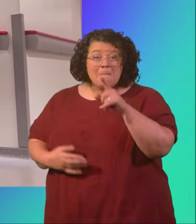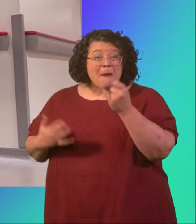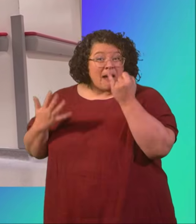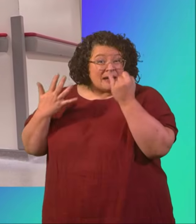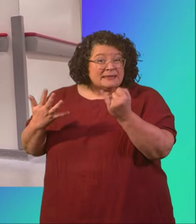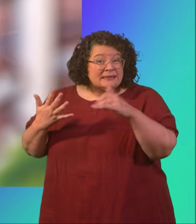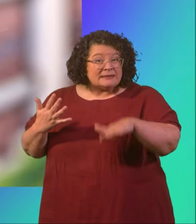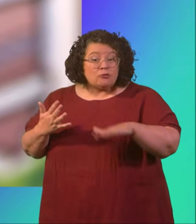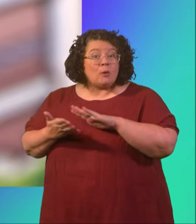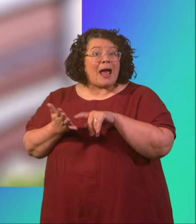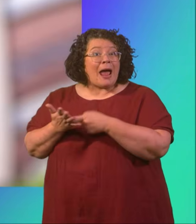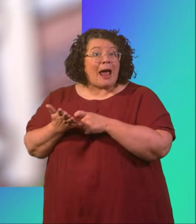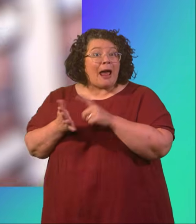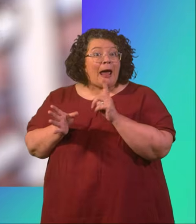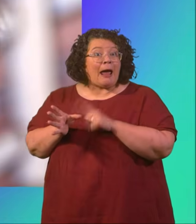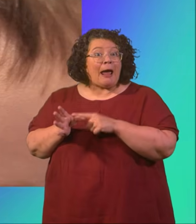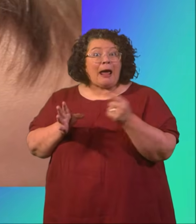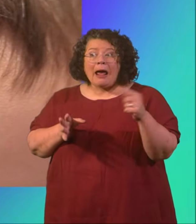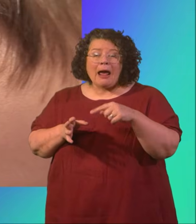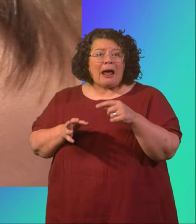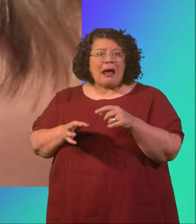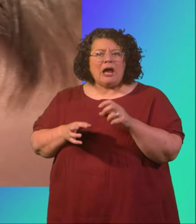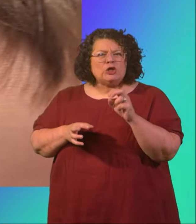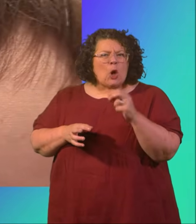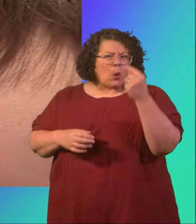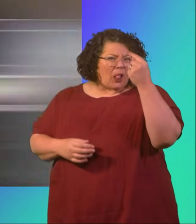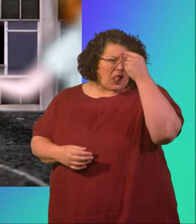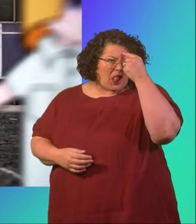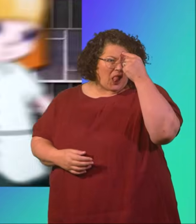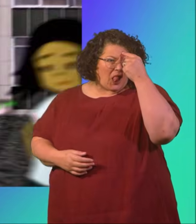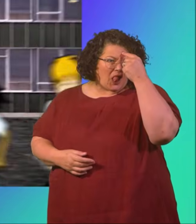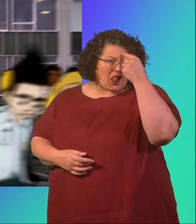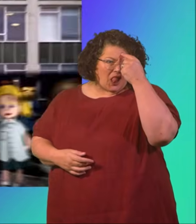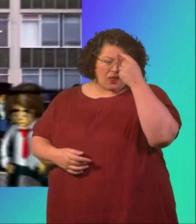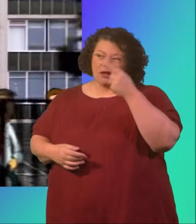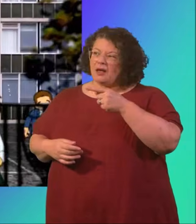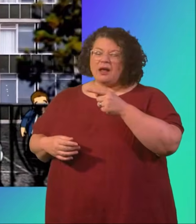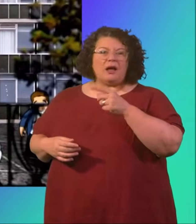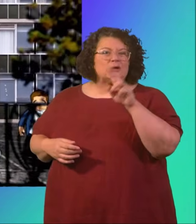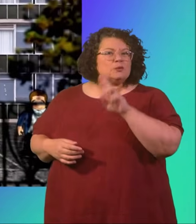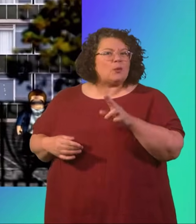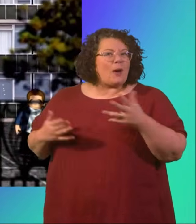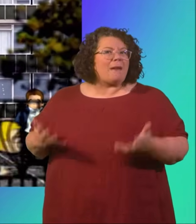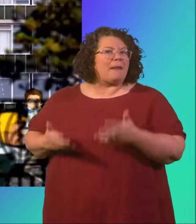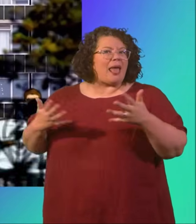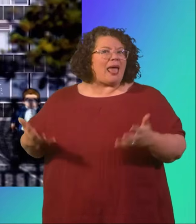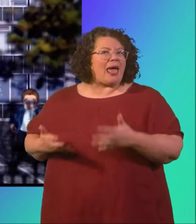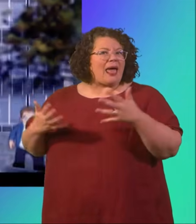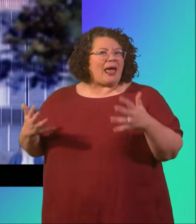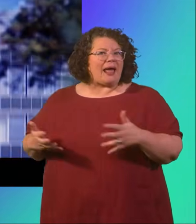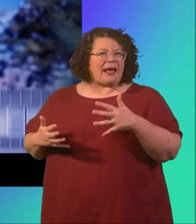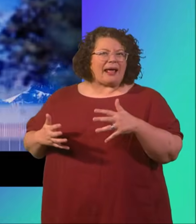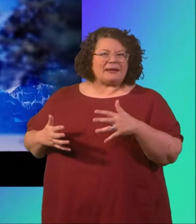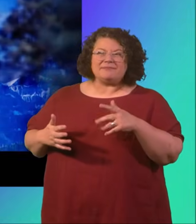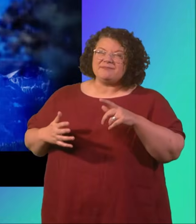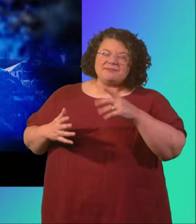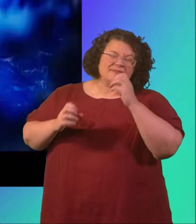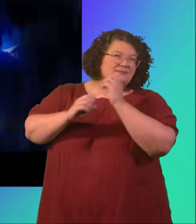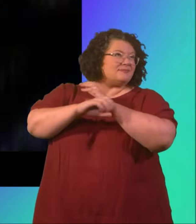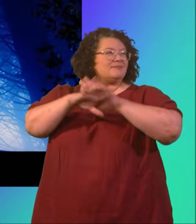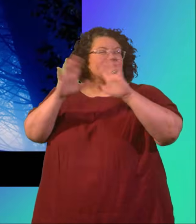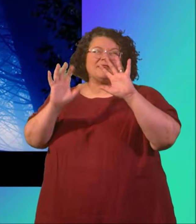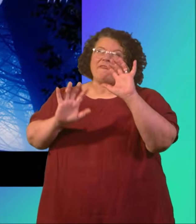6-year-old Harry came into hospital with a stone stuck in his head. He'd been playing a game at school with his friends. They were in a